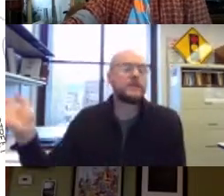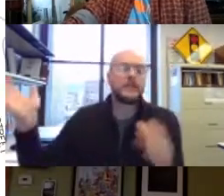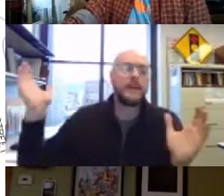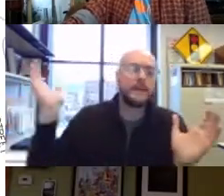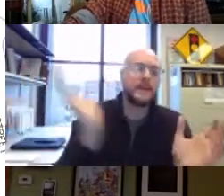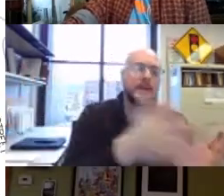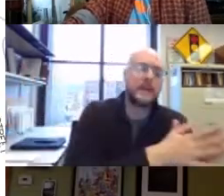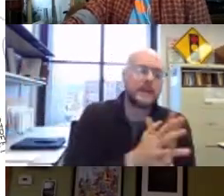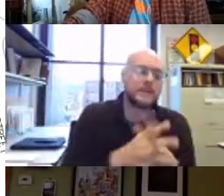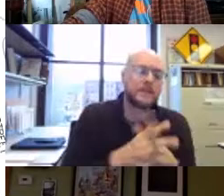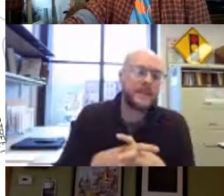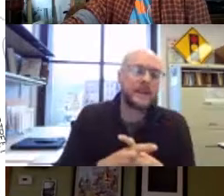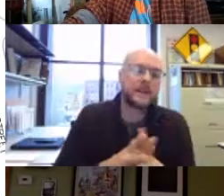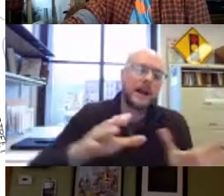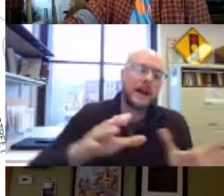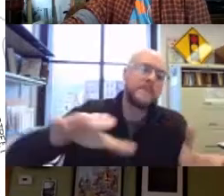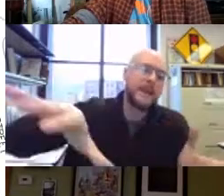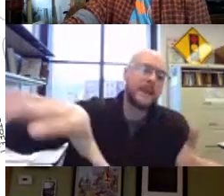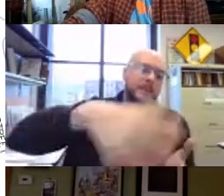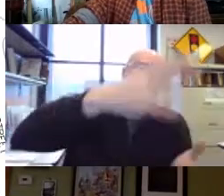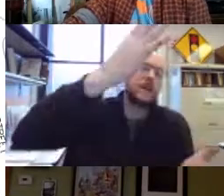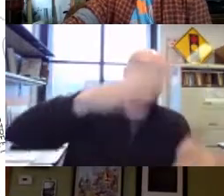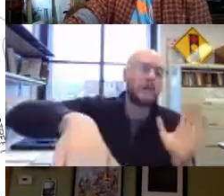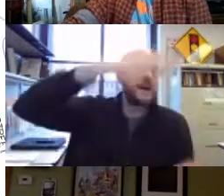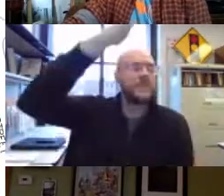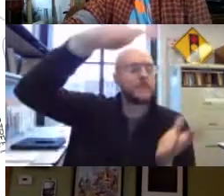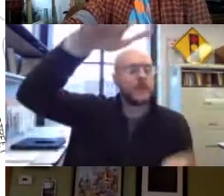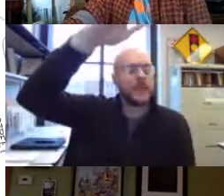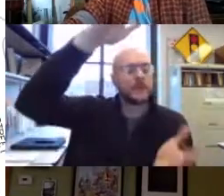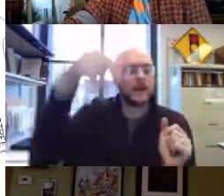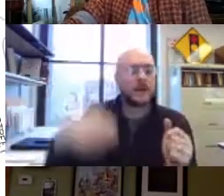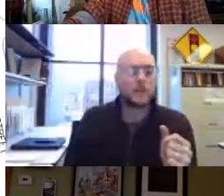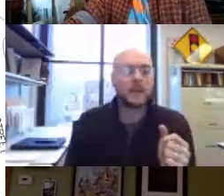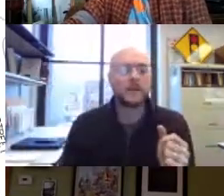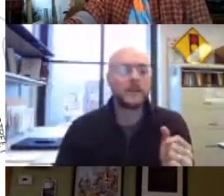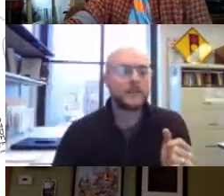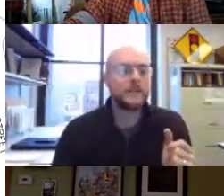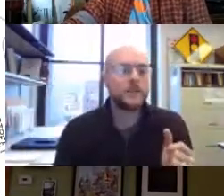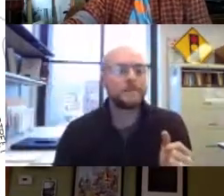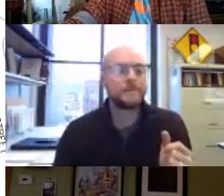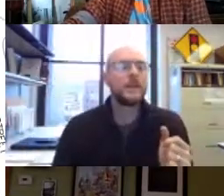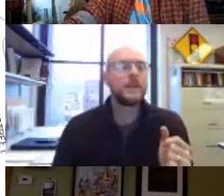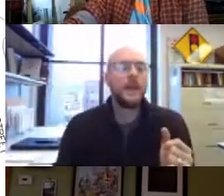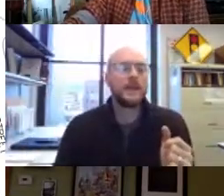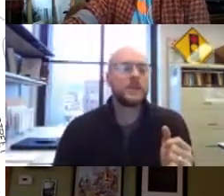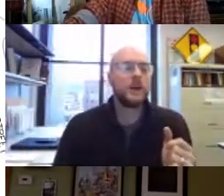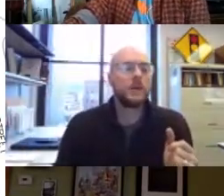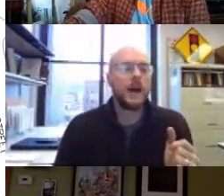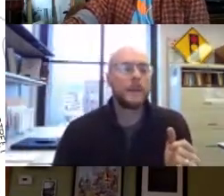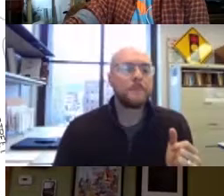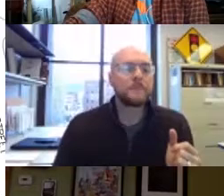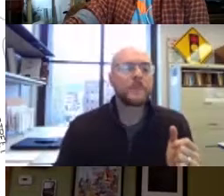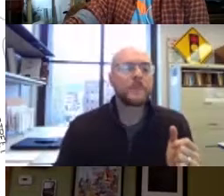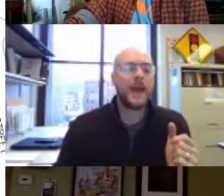office facility and getting around the bend here, that gets to where we don't have any parking, legal parking on either side of the street. And